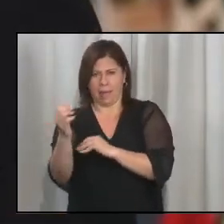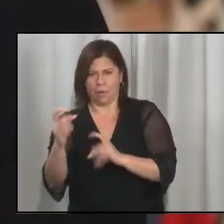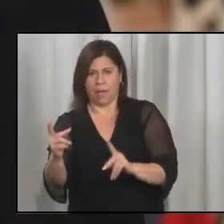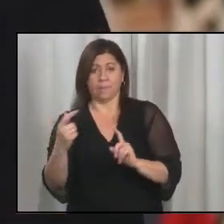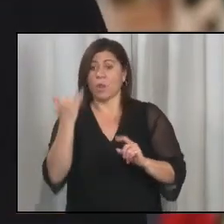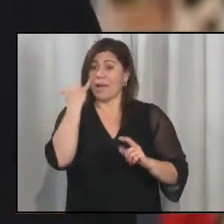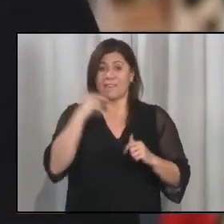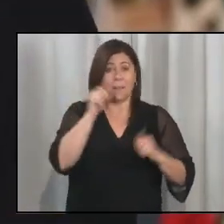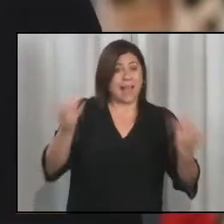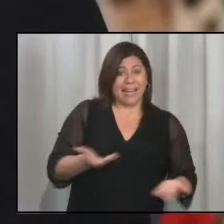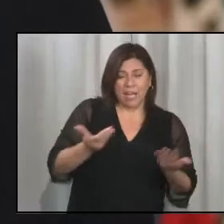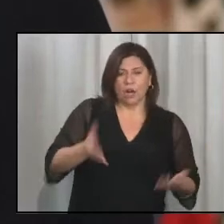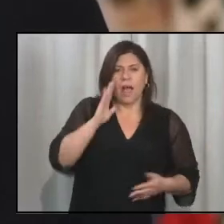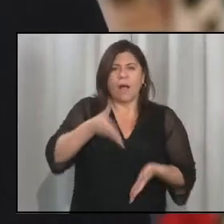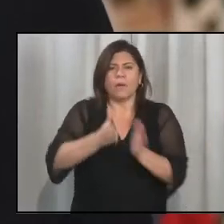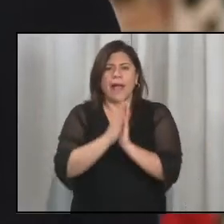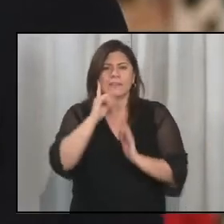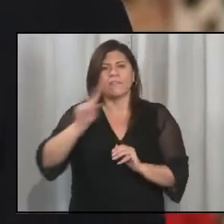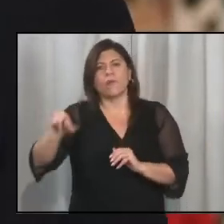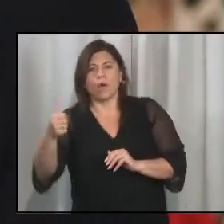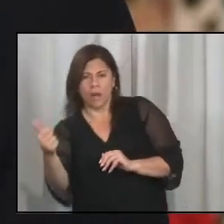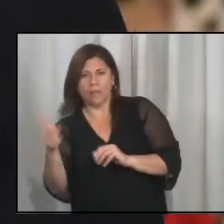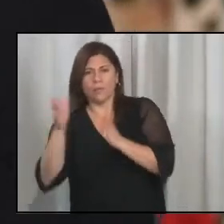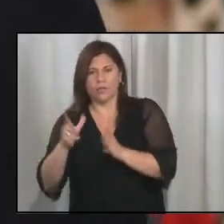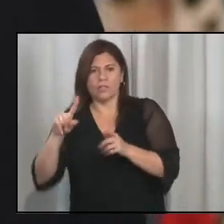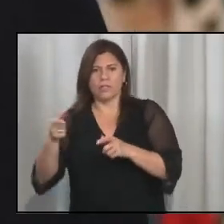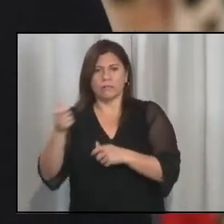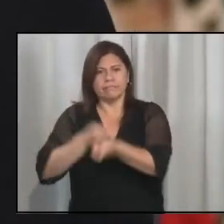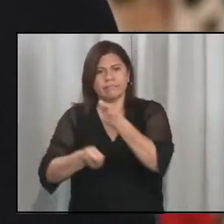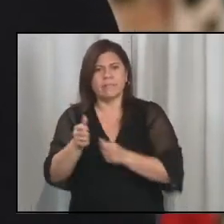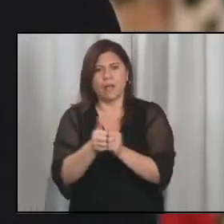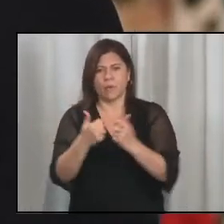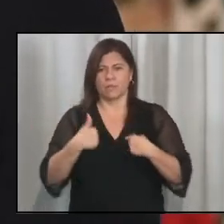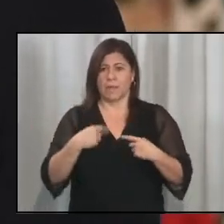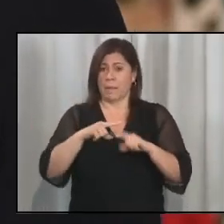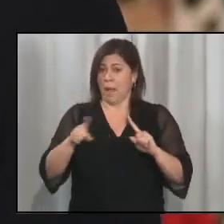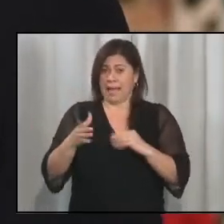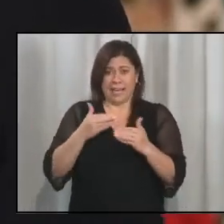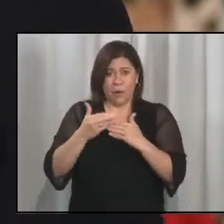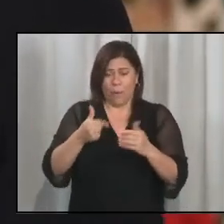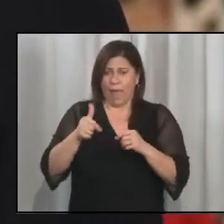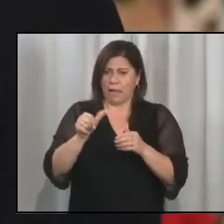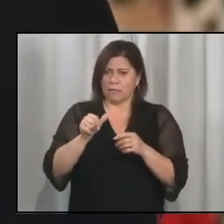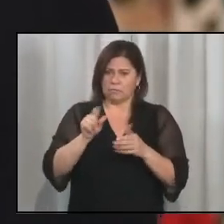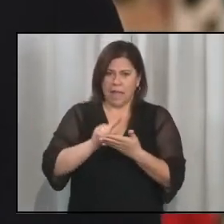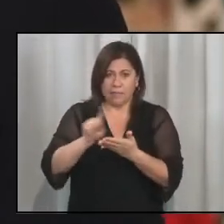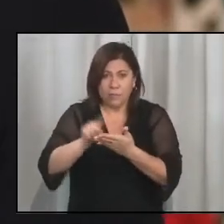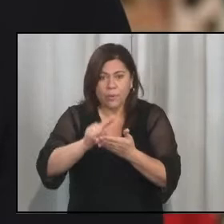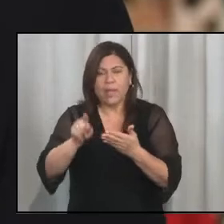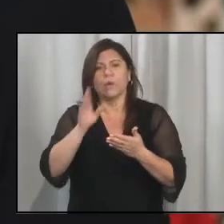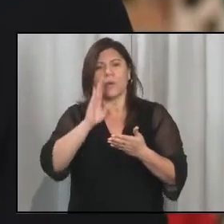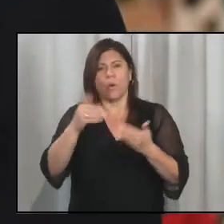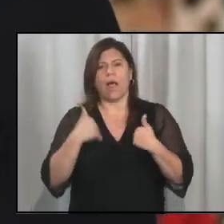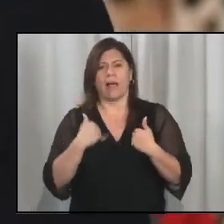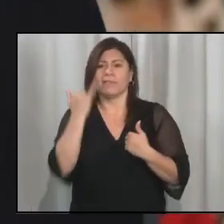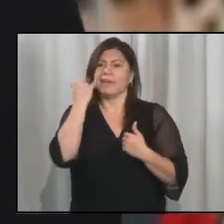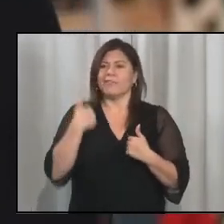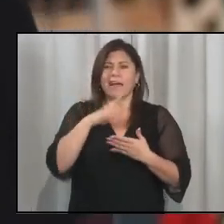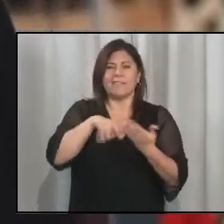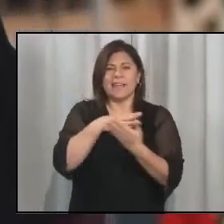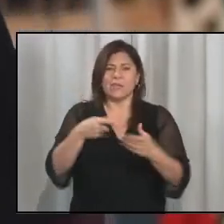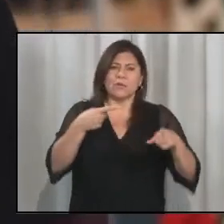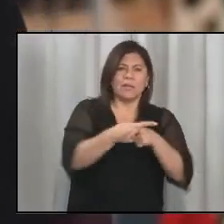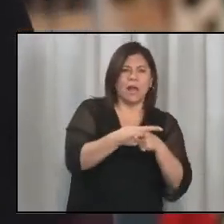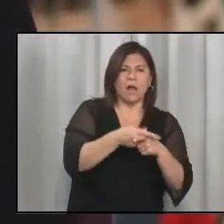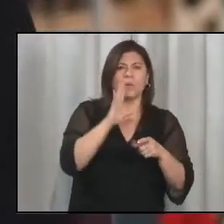week, and we'll continue to make sure that we continue to have these in case I have a scheduling conflict. The Vice Mayor or someone can step